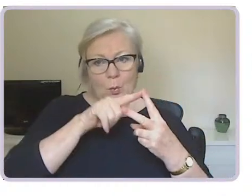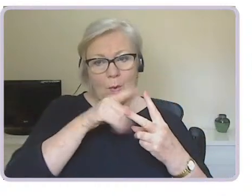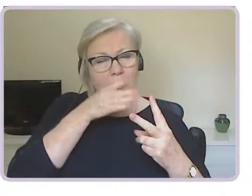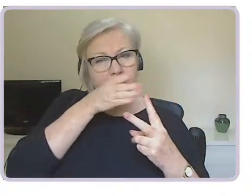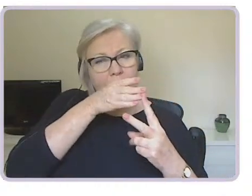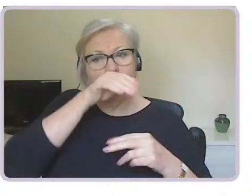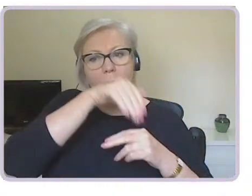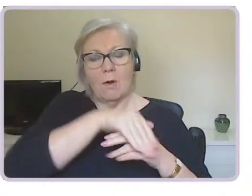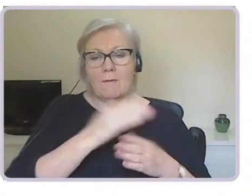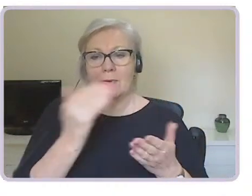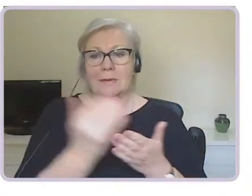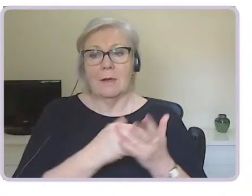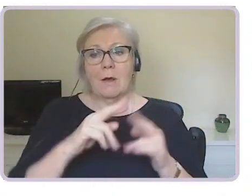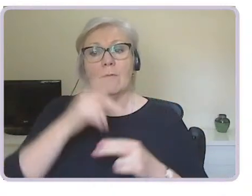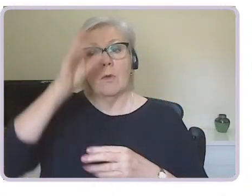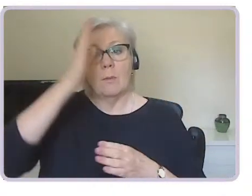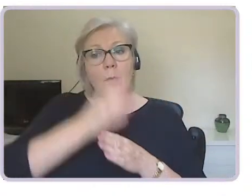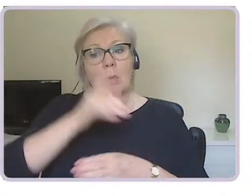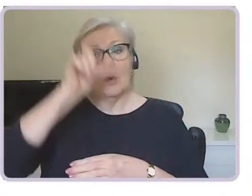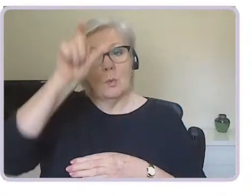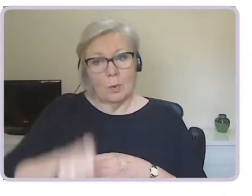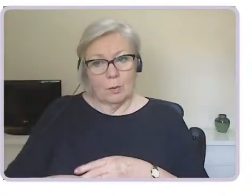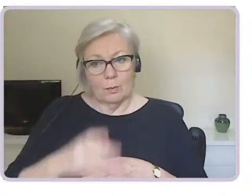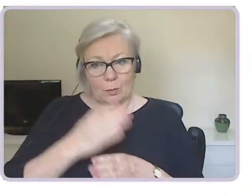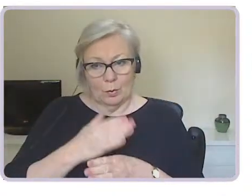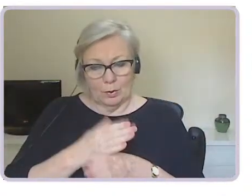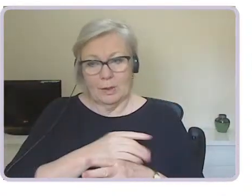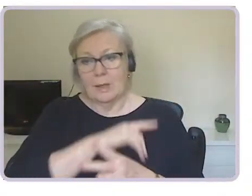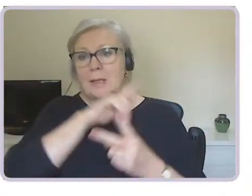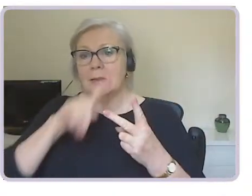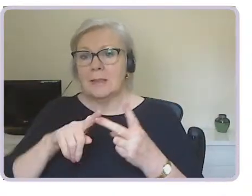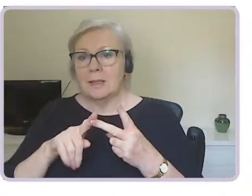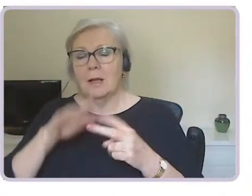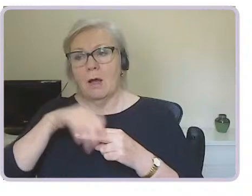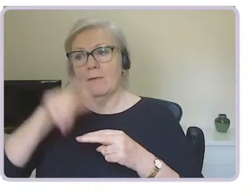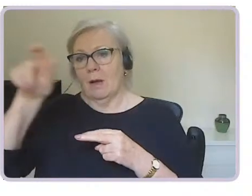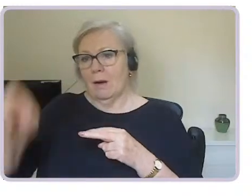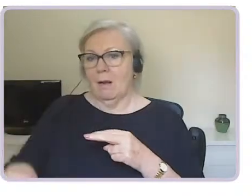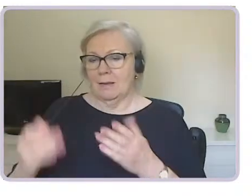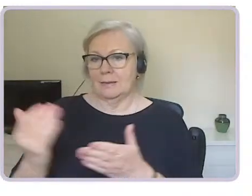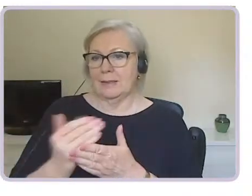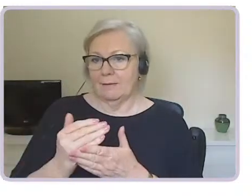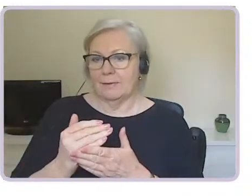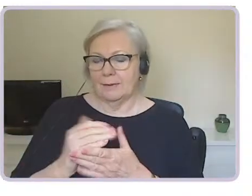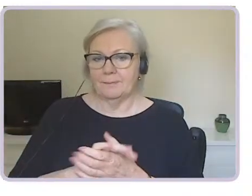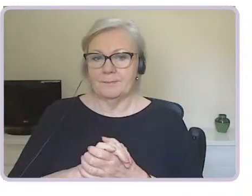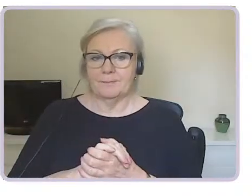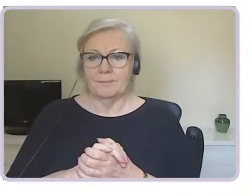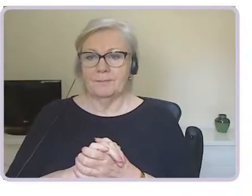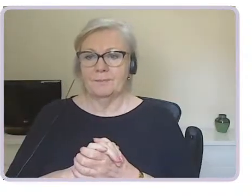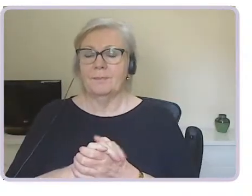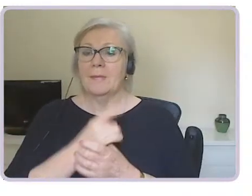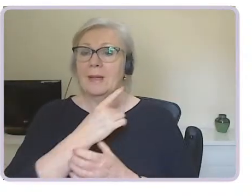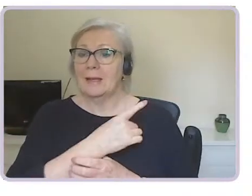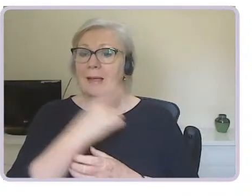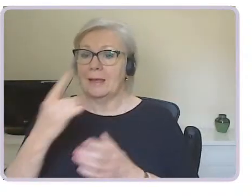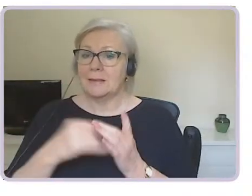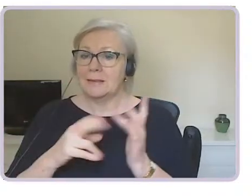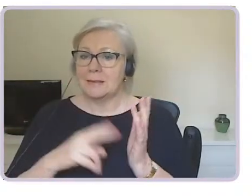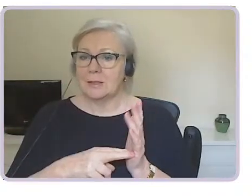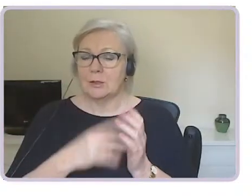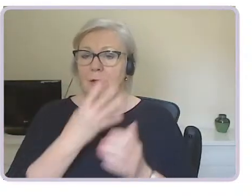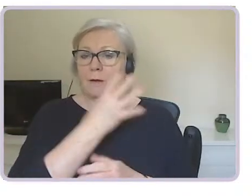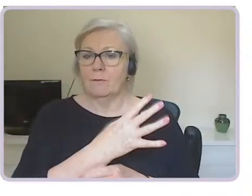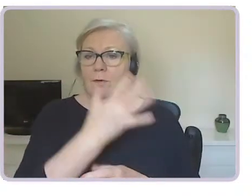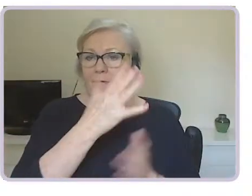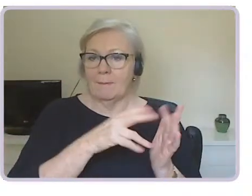worker and the other on the safety of their client or patient. Each session runs for 45 minutes, either